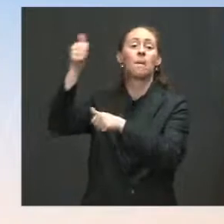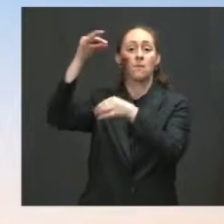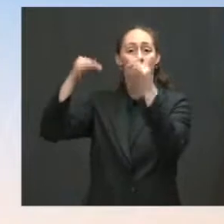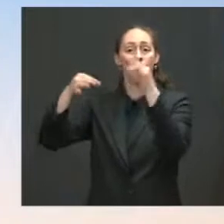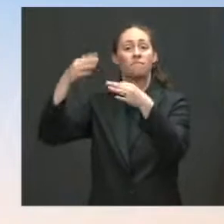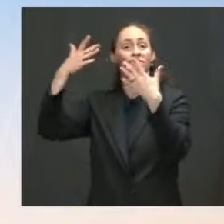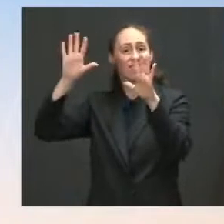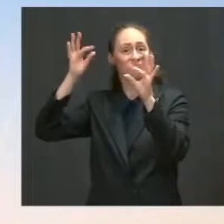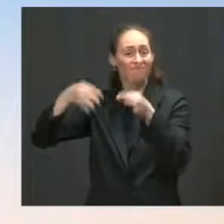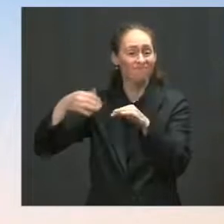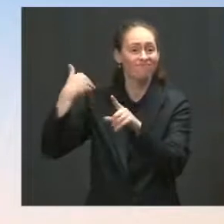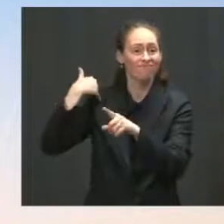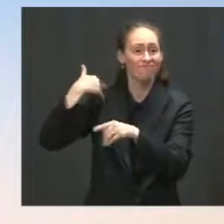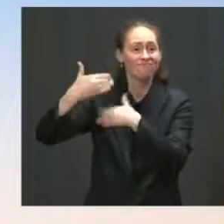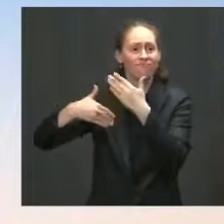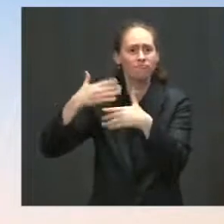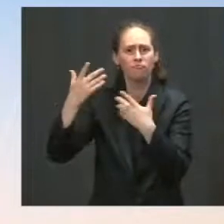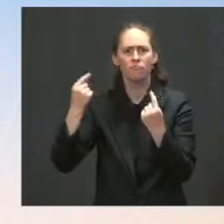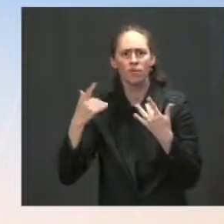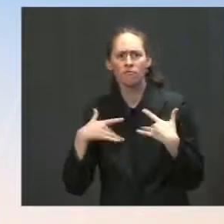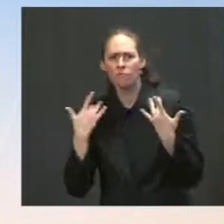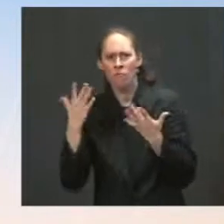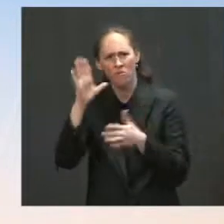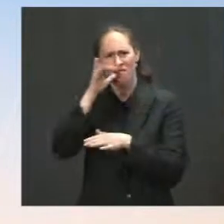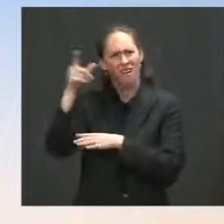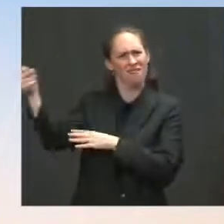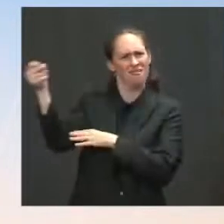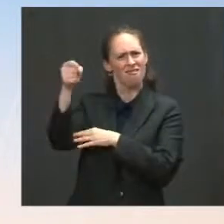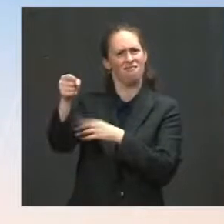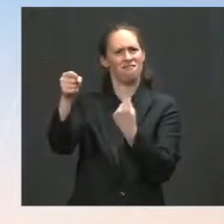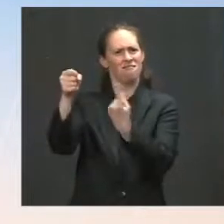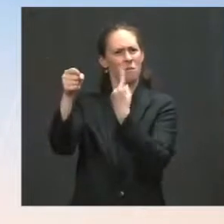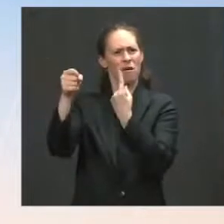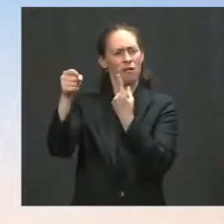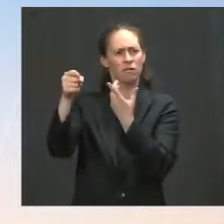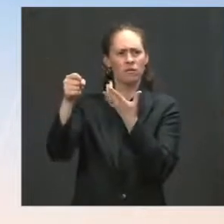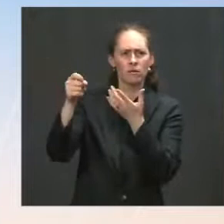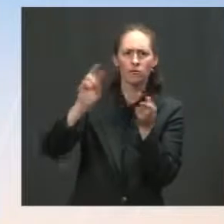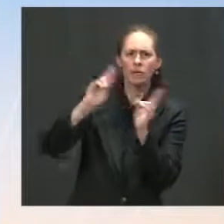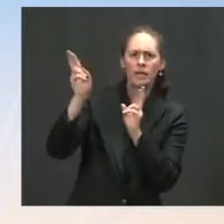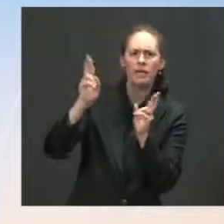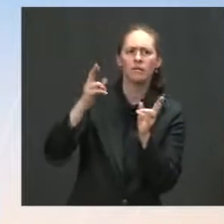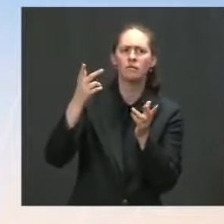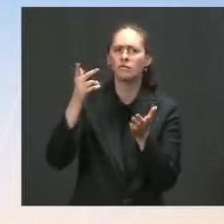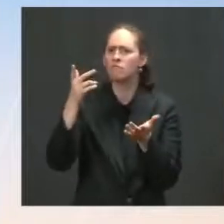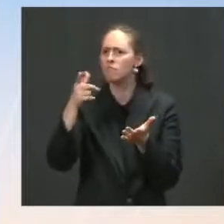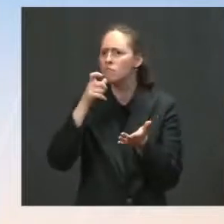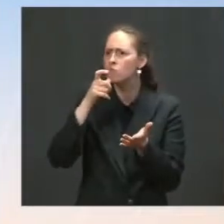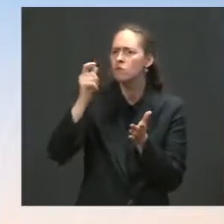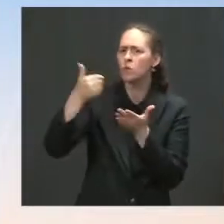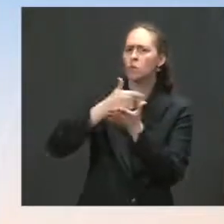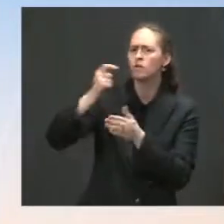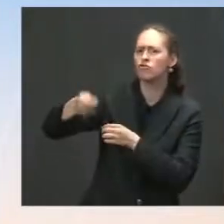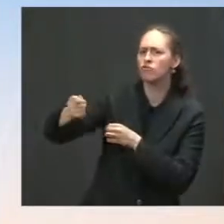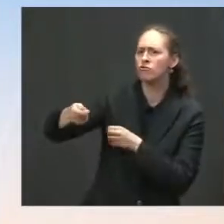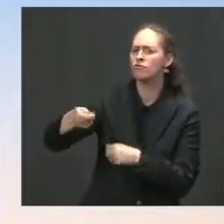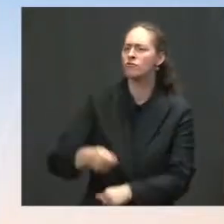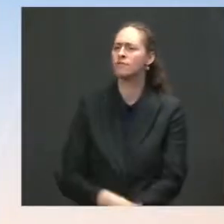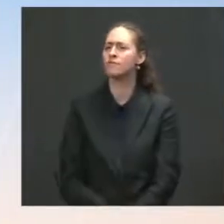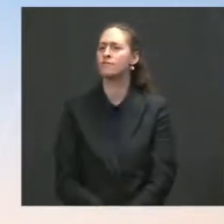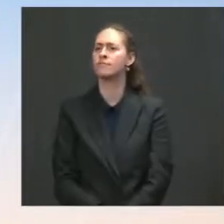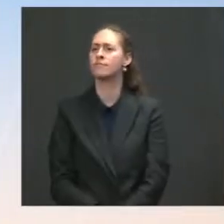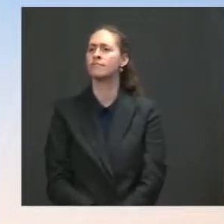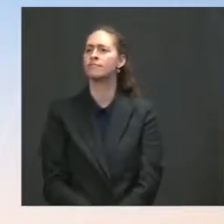about. Where are you at on picking someone, and what are you doing to get ready for that? I don't have anything to preview for you on any